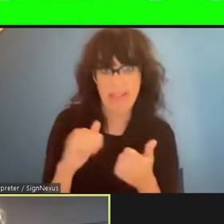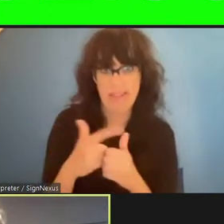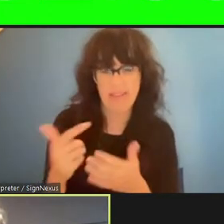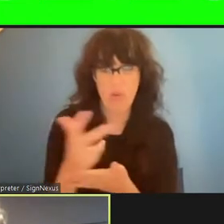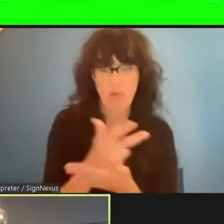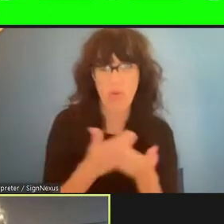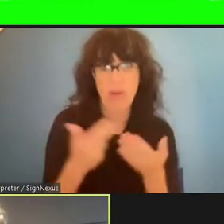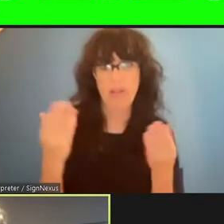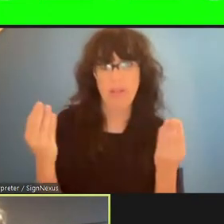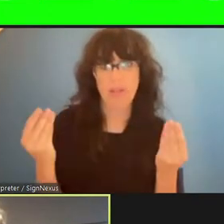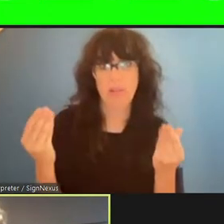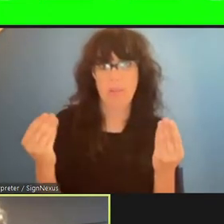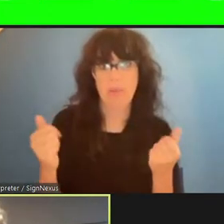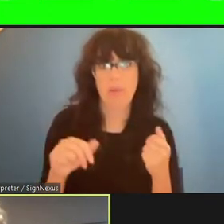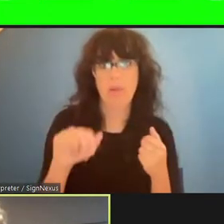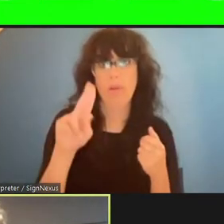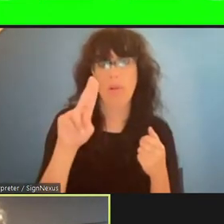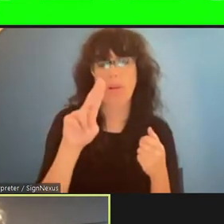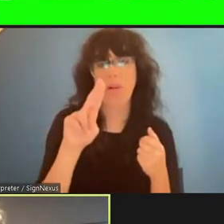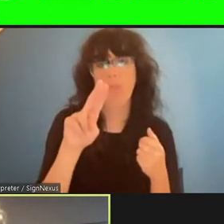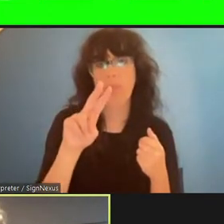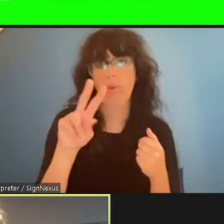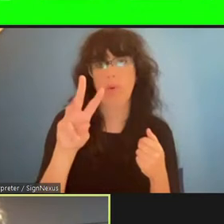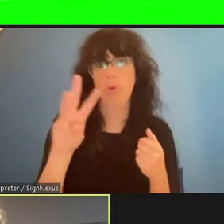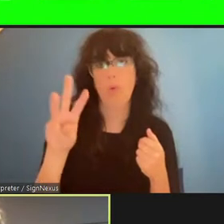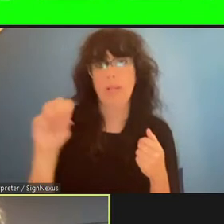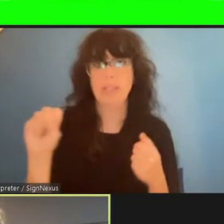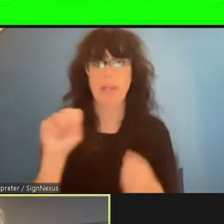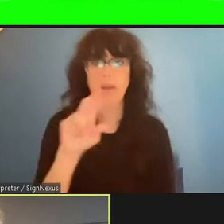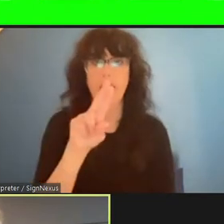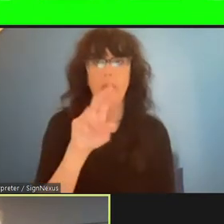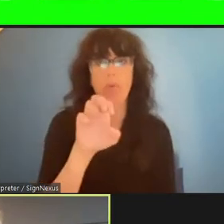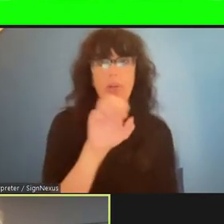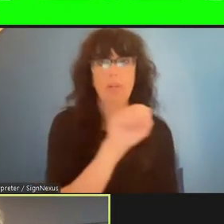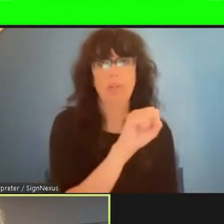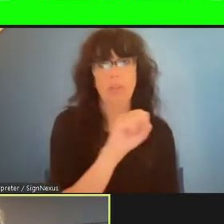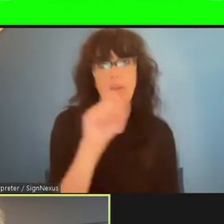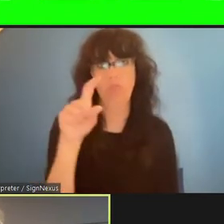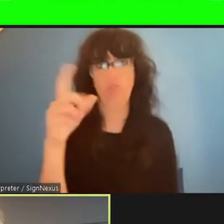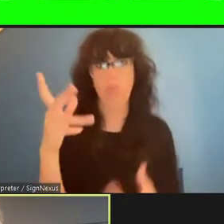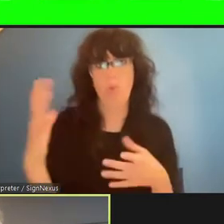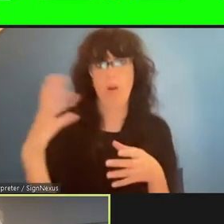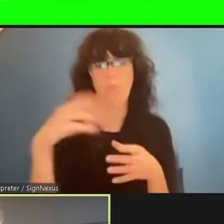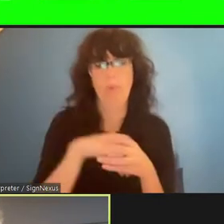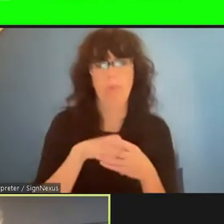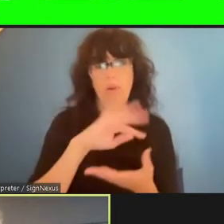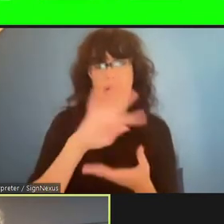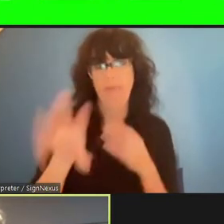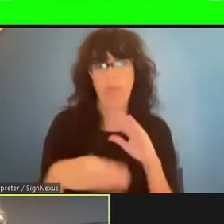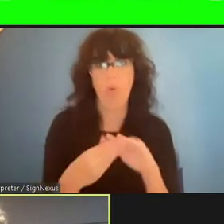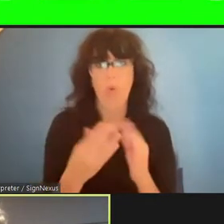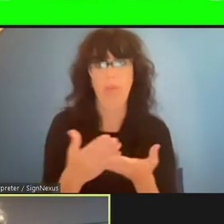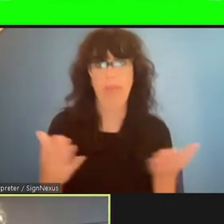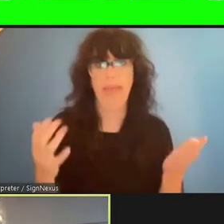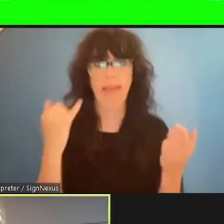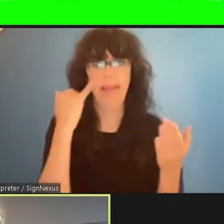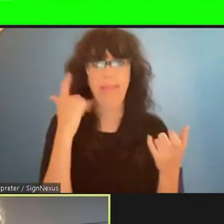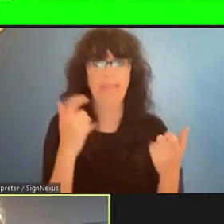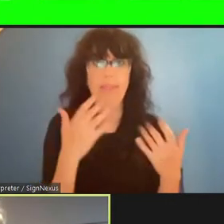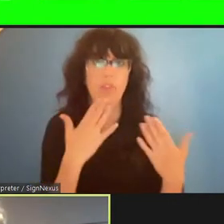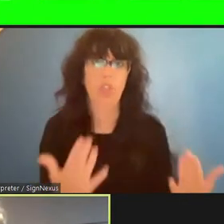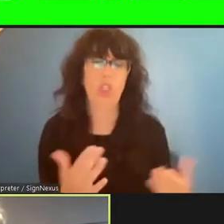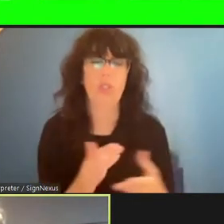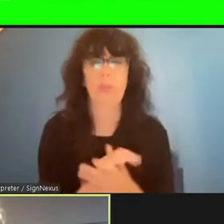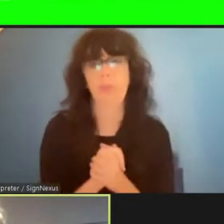the upper west side and the upper east side should want to be part of the whole scheme if it's a good scheme